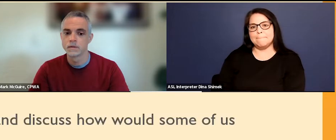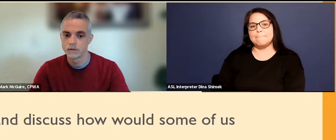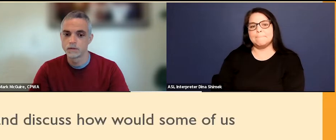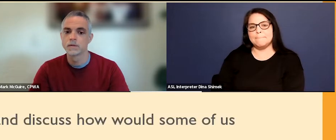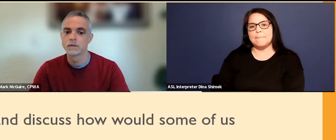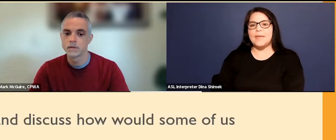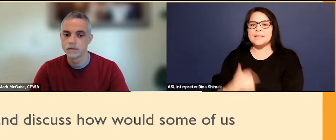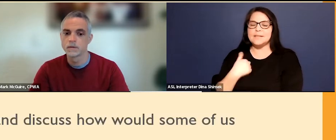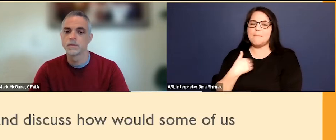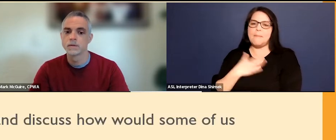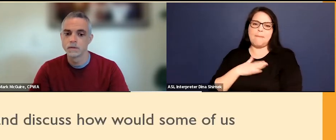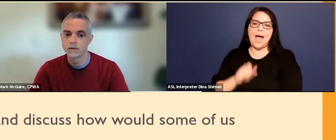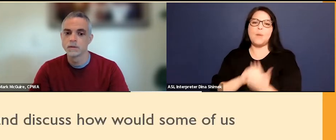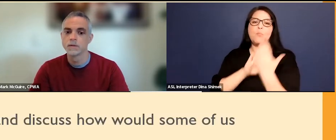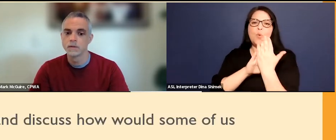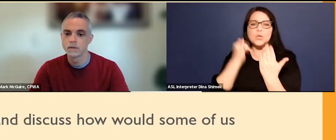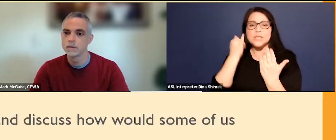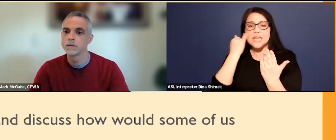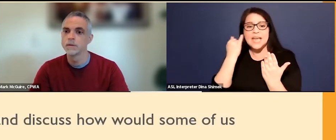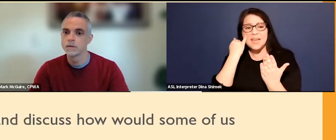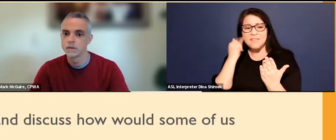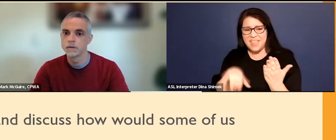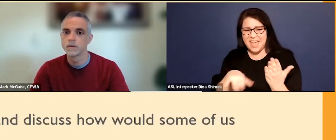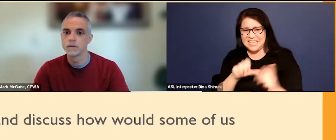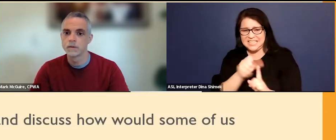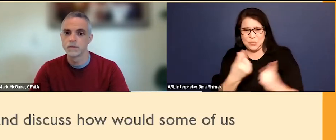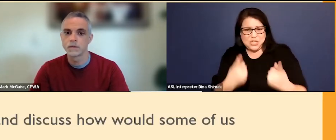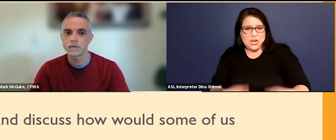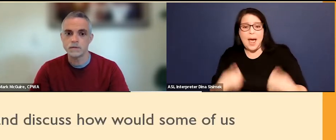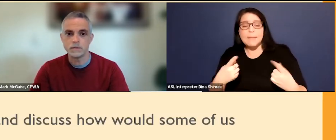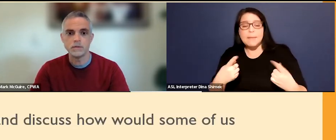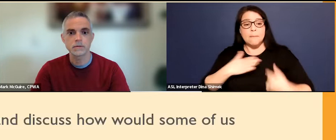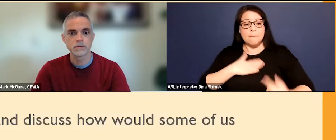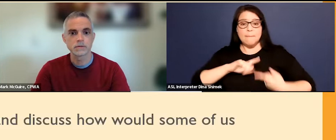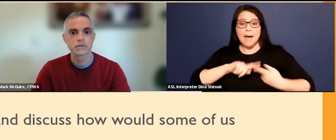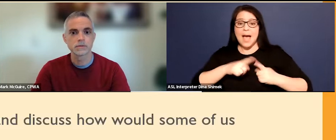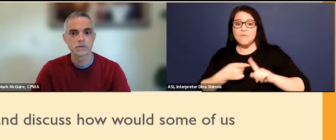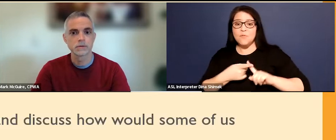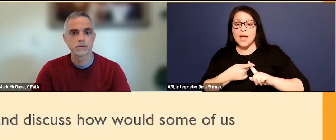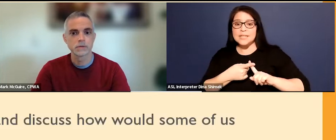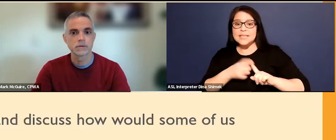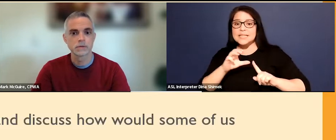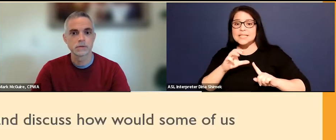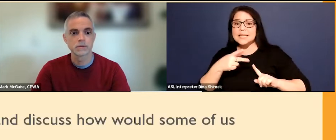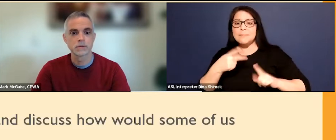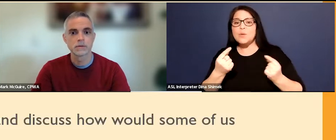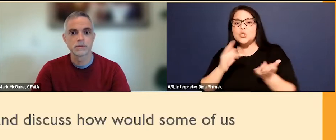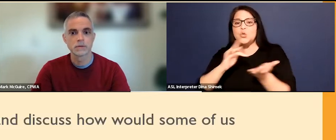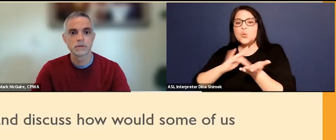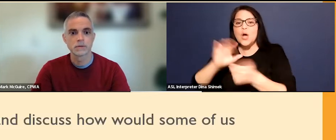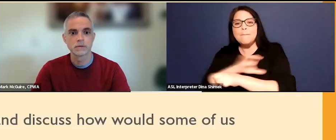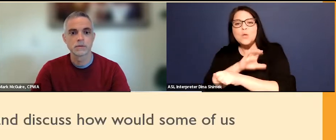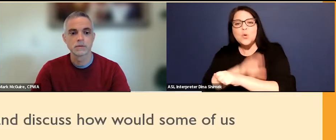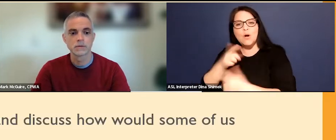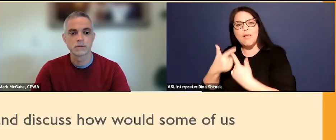That's probably how I would go about it if I was in that situation. I have friends that are in it with CP and they use a computer to do their language.